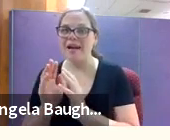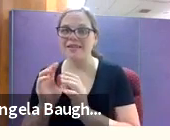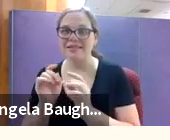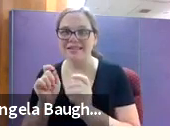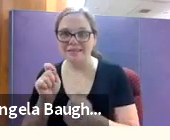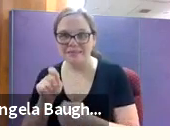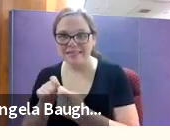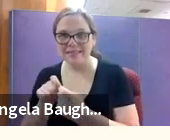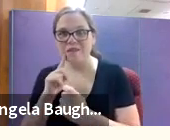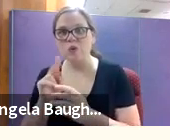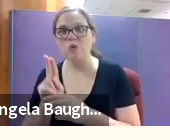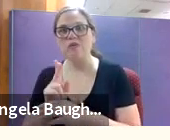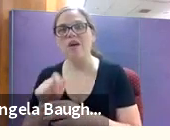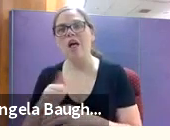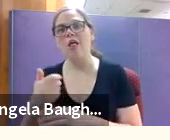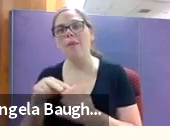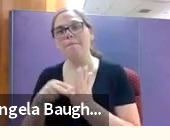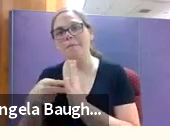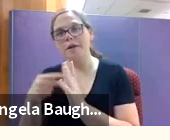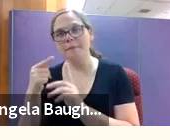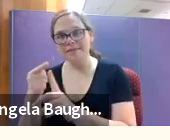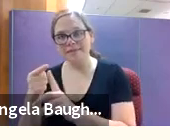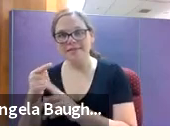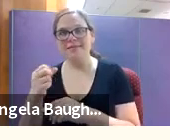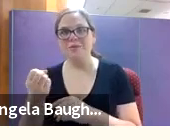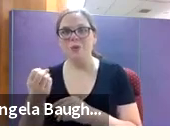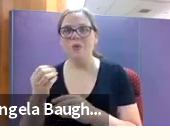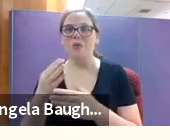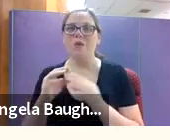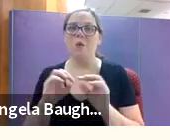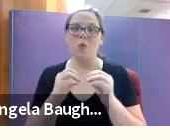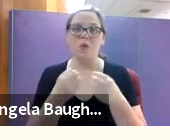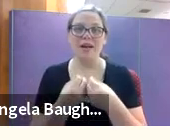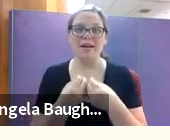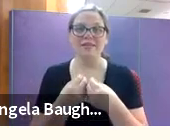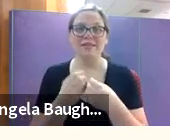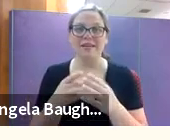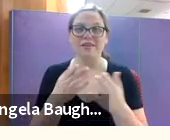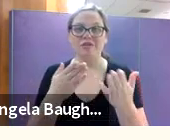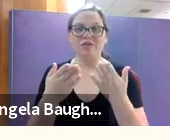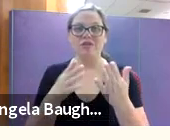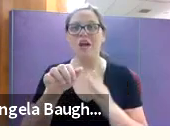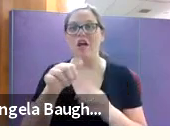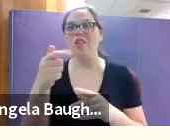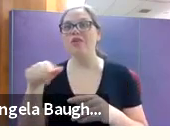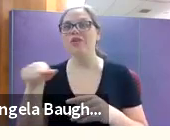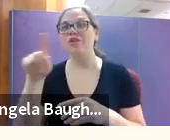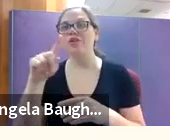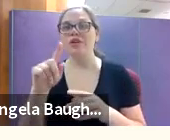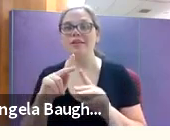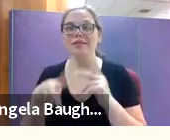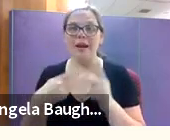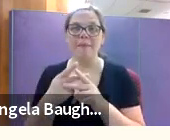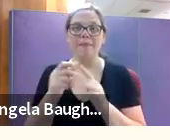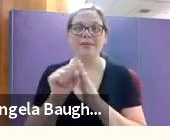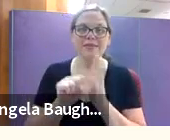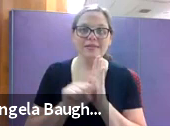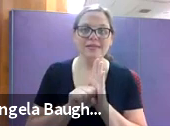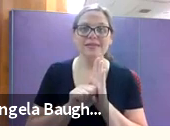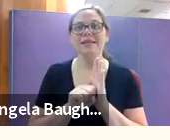for other purposes. So organizations that may serve other types of, maybe it's day support,